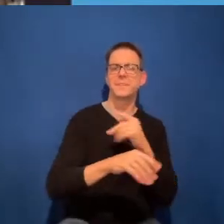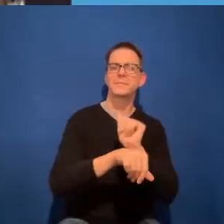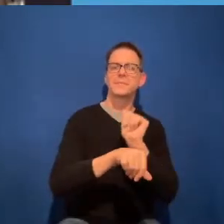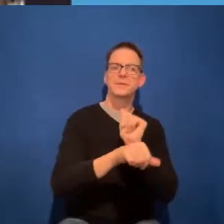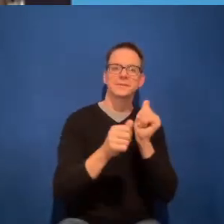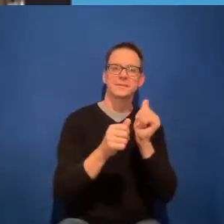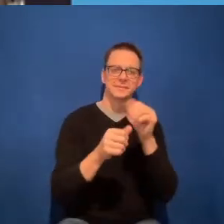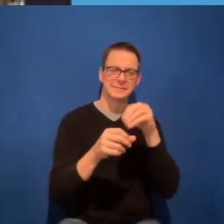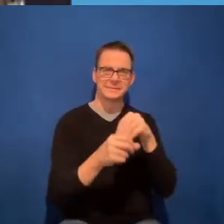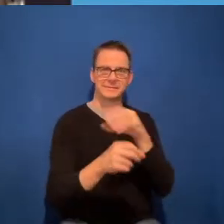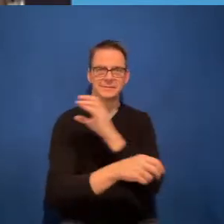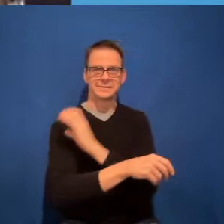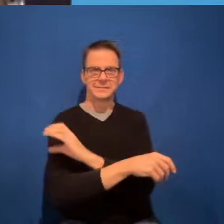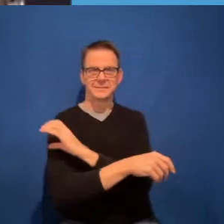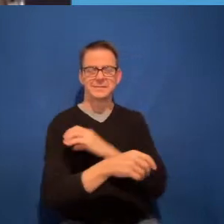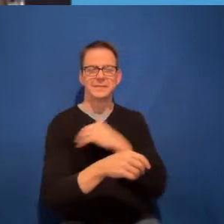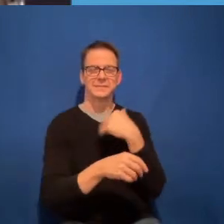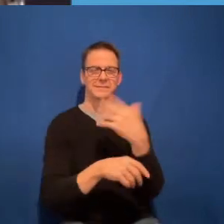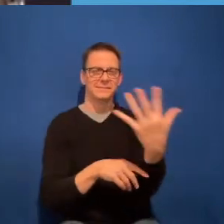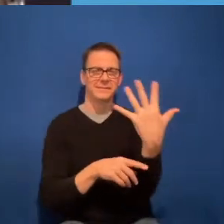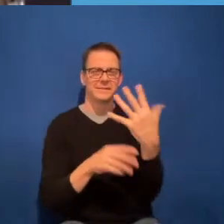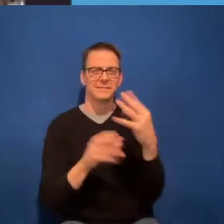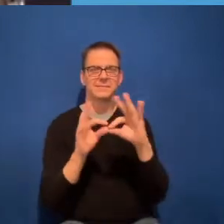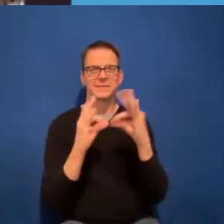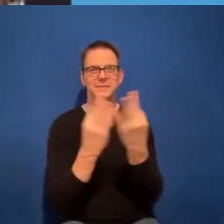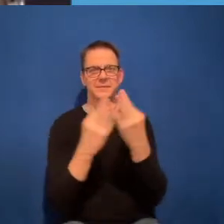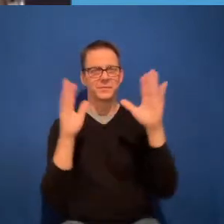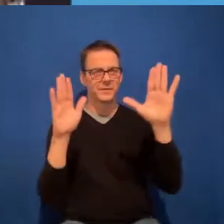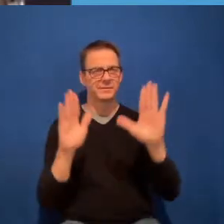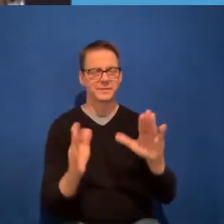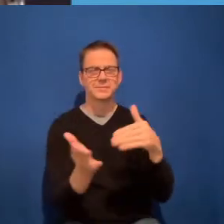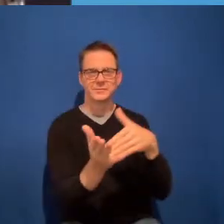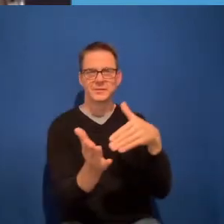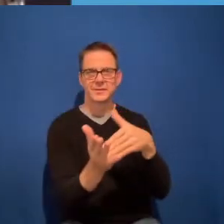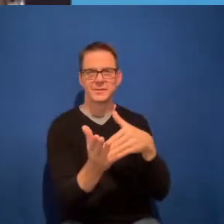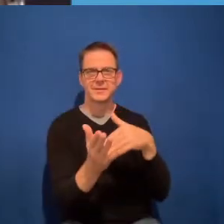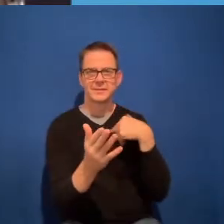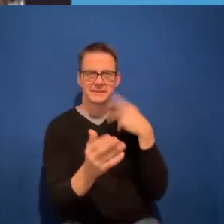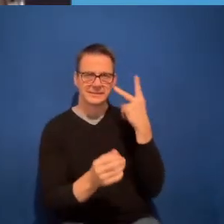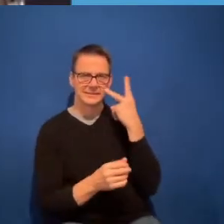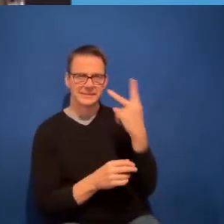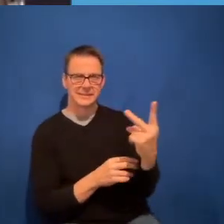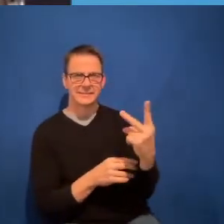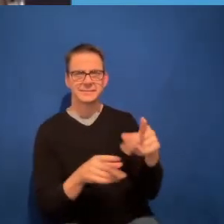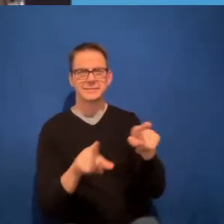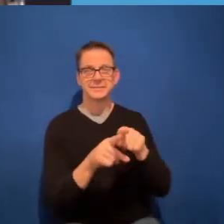family physicians and talking about what we're seeing as specialists and primary care.